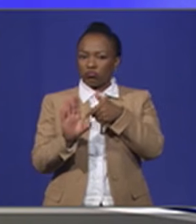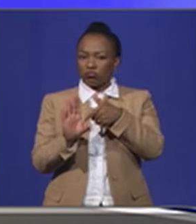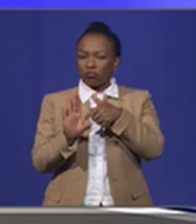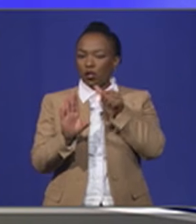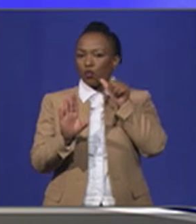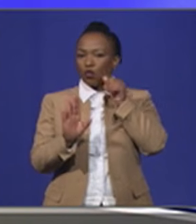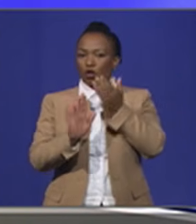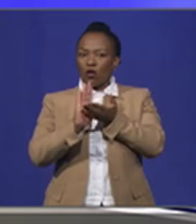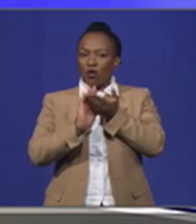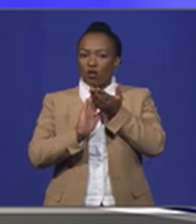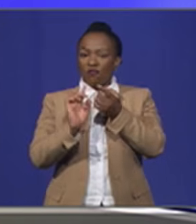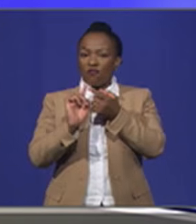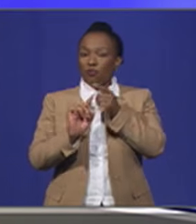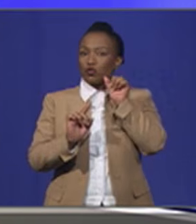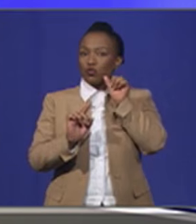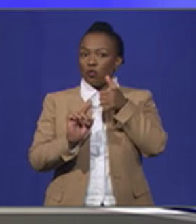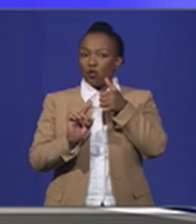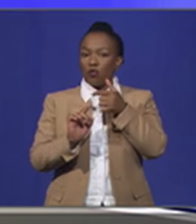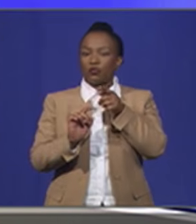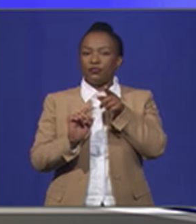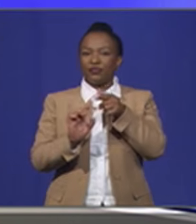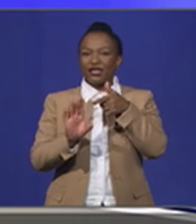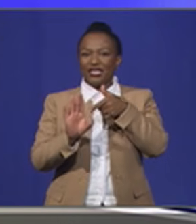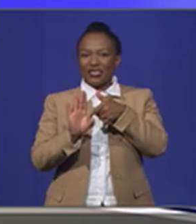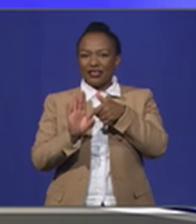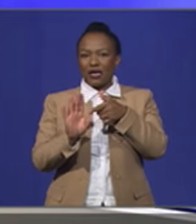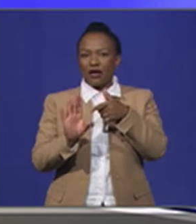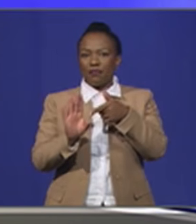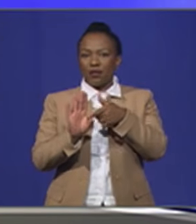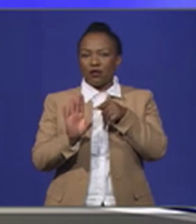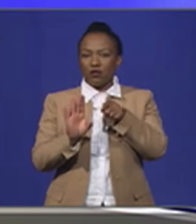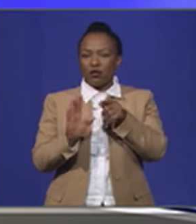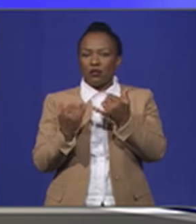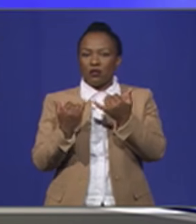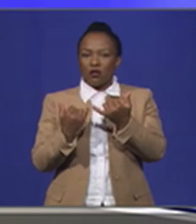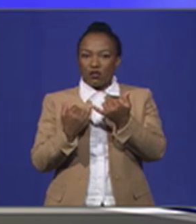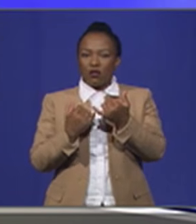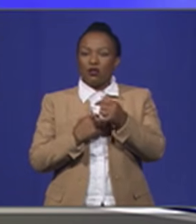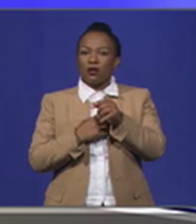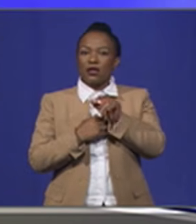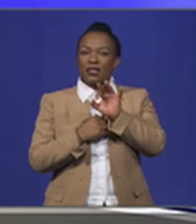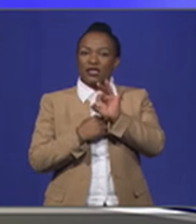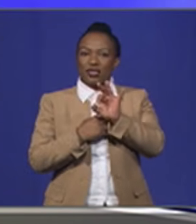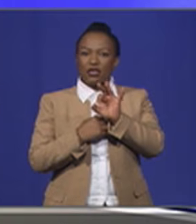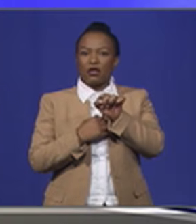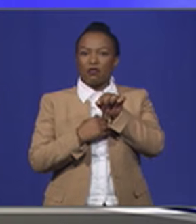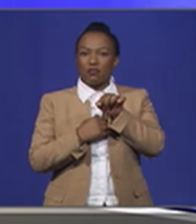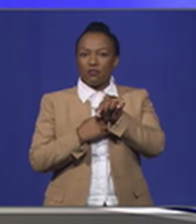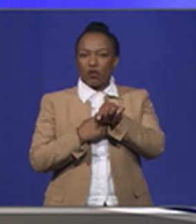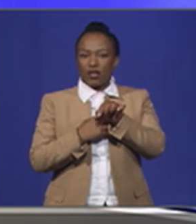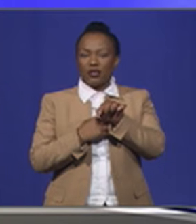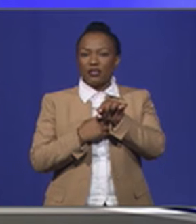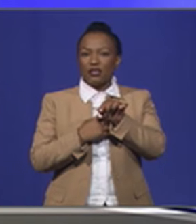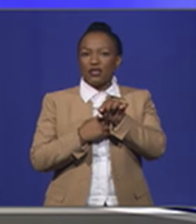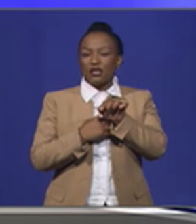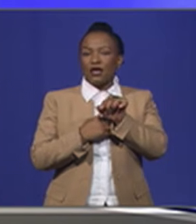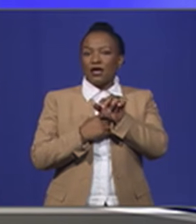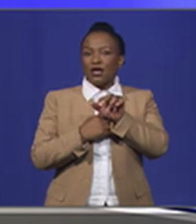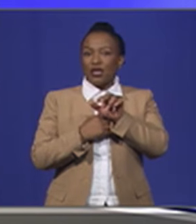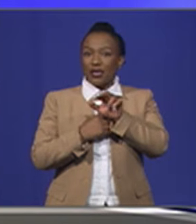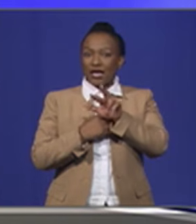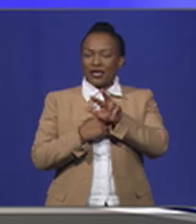go simololwa ka moso tlhwatlhwa ya litara ya petrolo e tlile go tlhatlhoga ka diranta di le 3 le disente di le